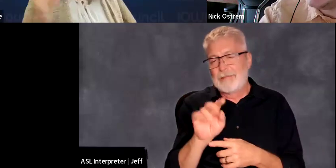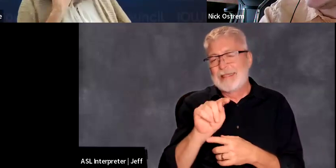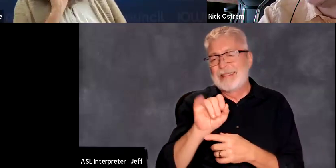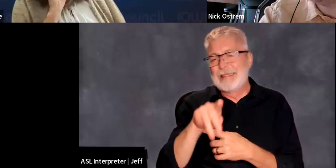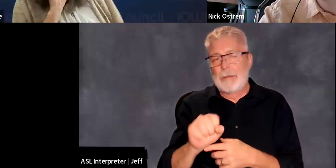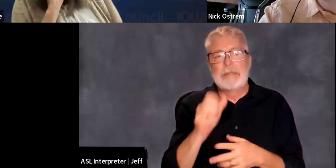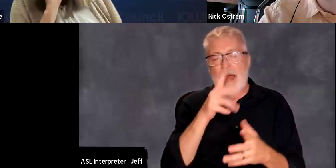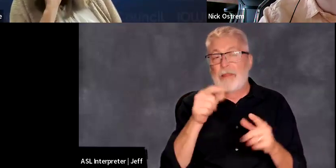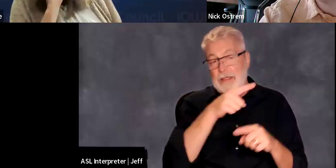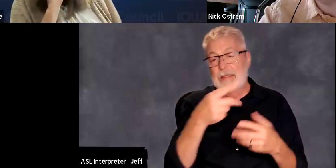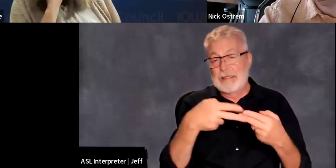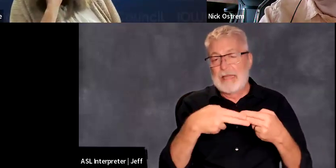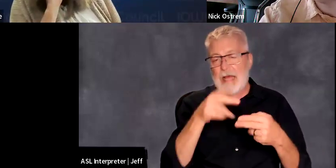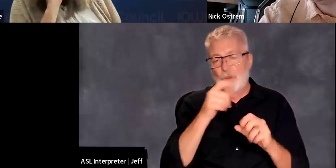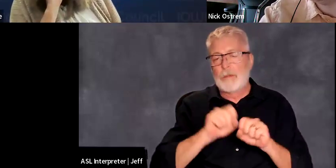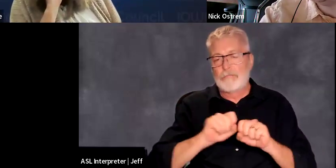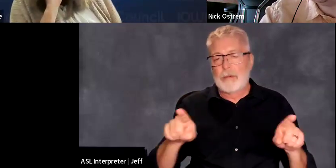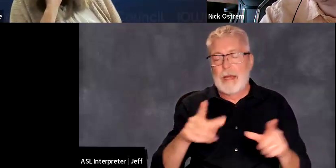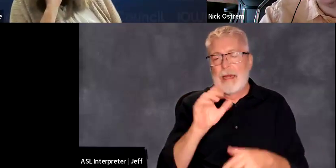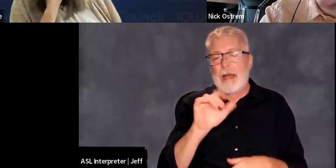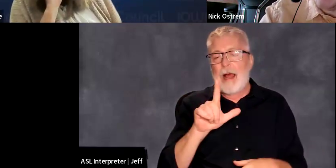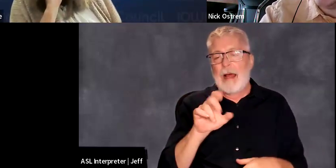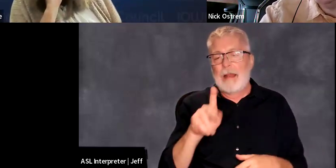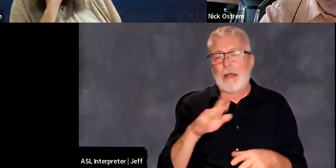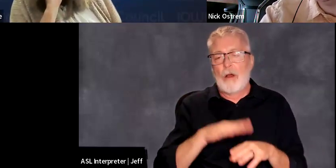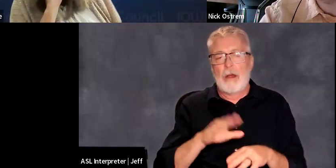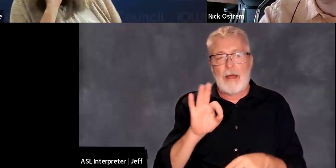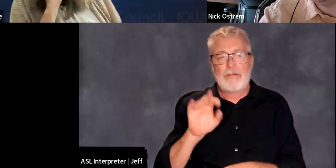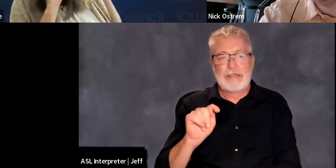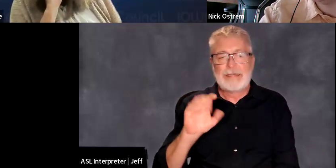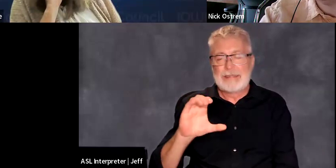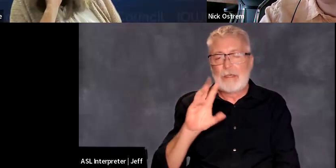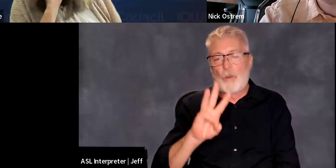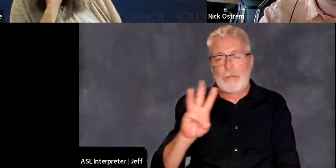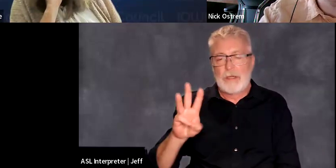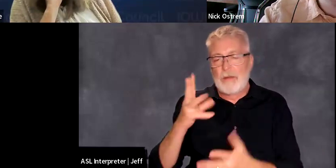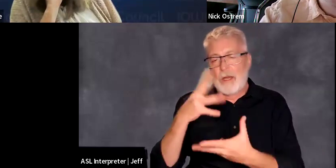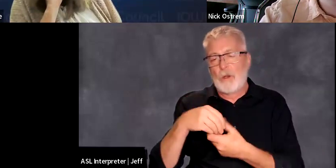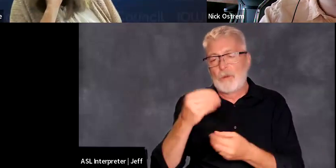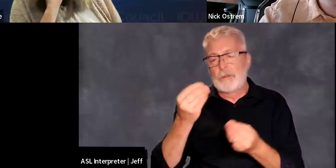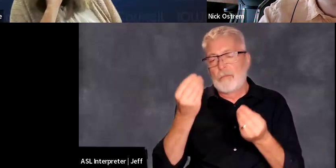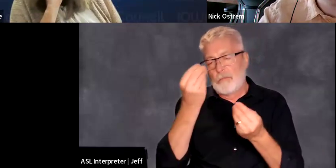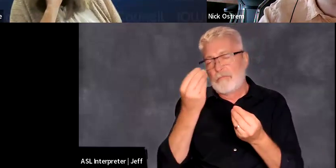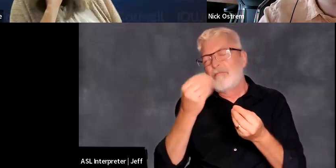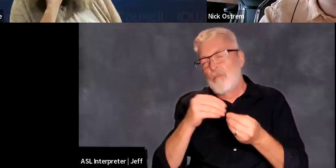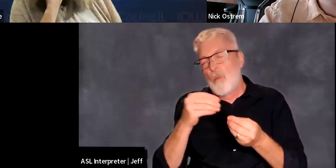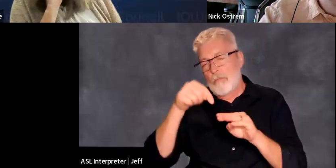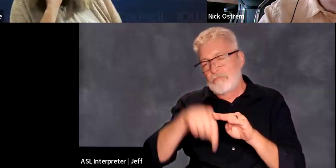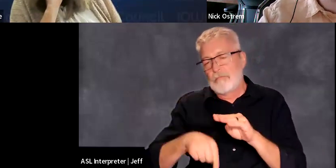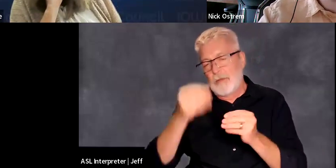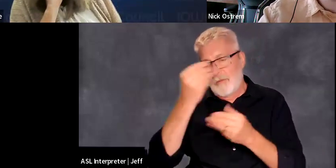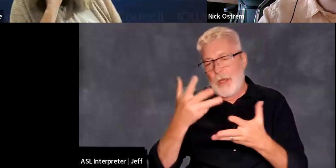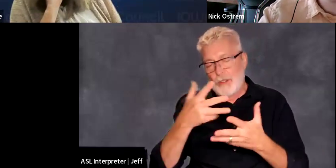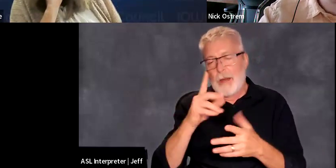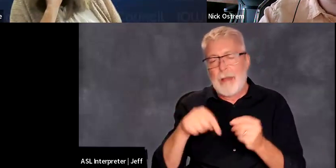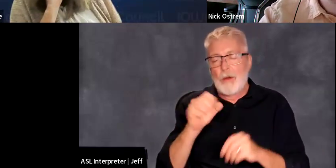sending these slides out, and there's a link to the page on the FTC website that has more information about dealing with scams post